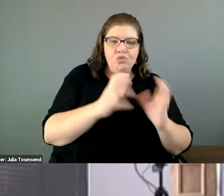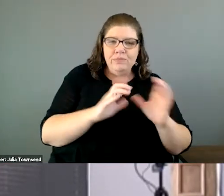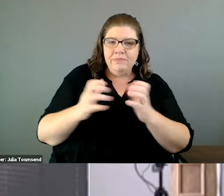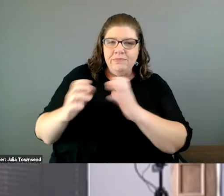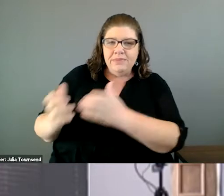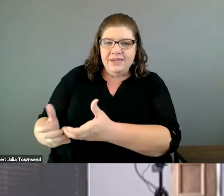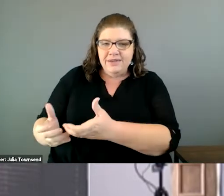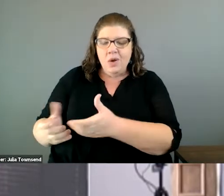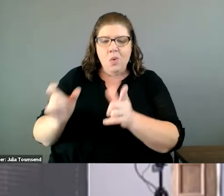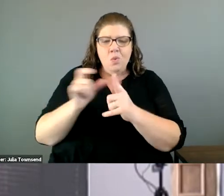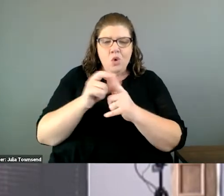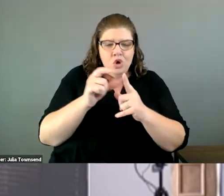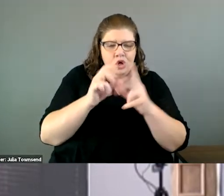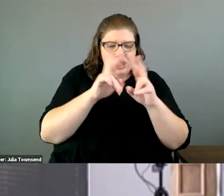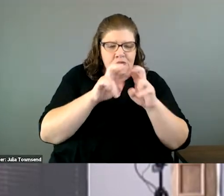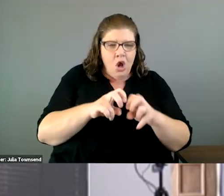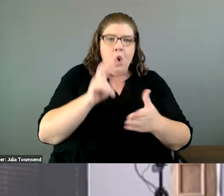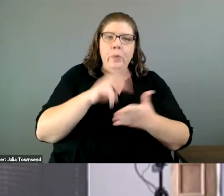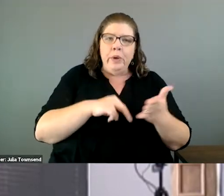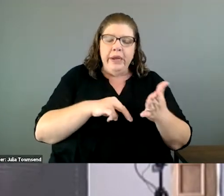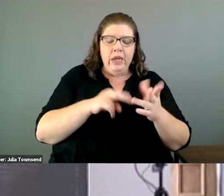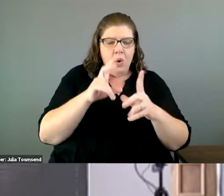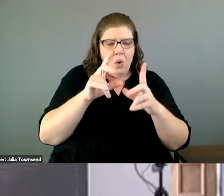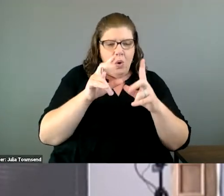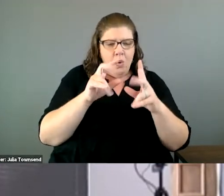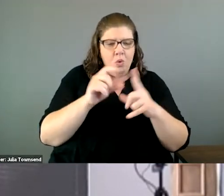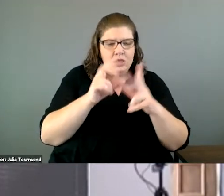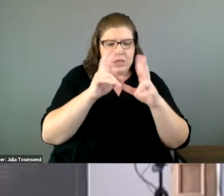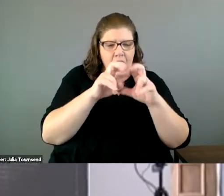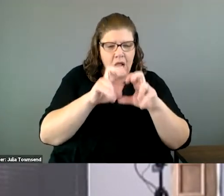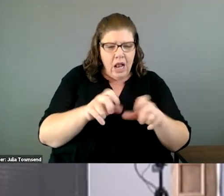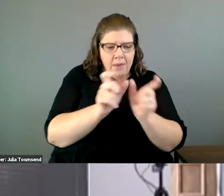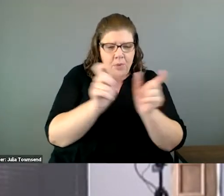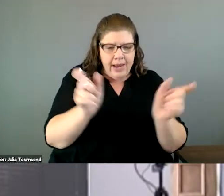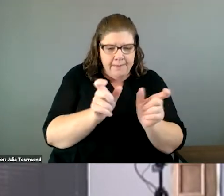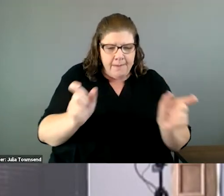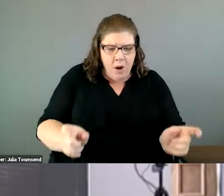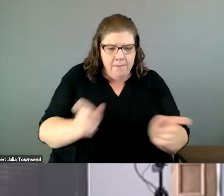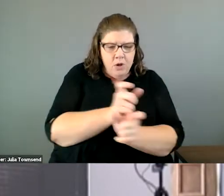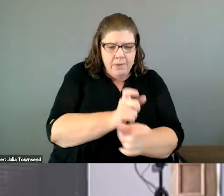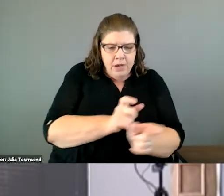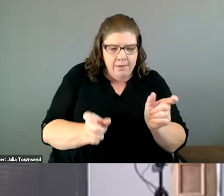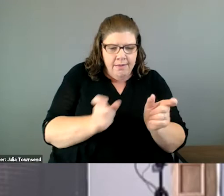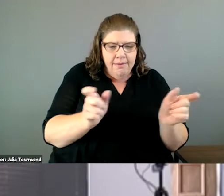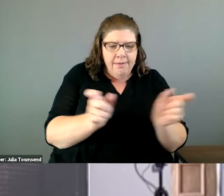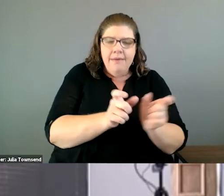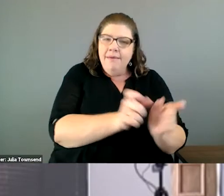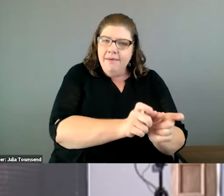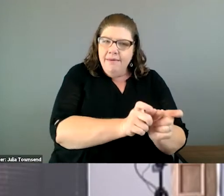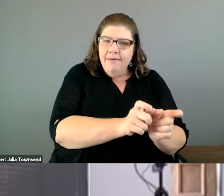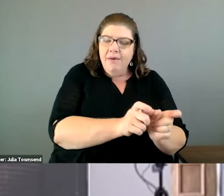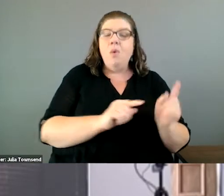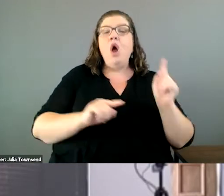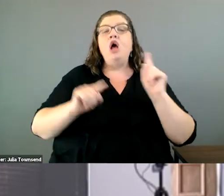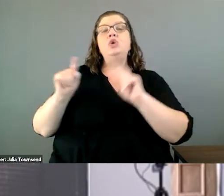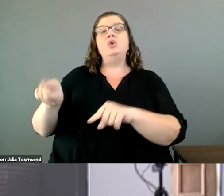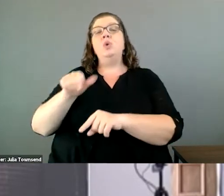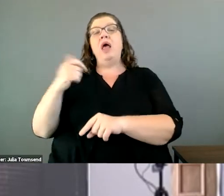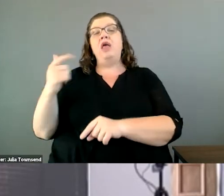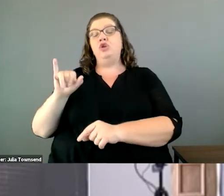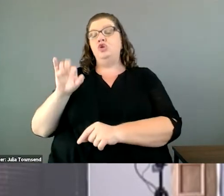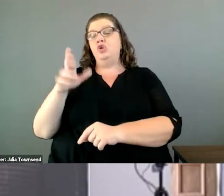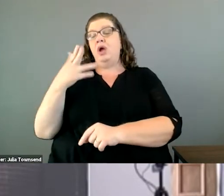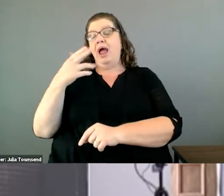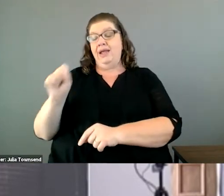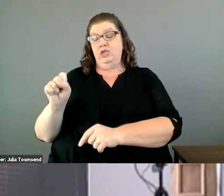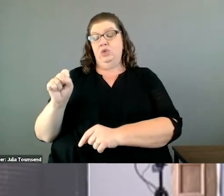apart, putting them together, using their iPads. Board Member Munoz and I also visited Goleta Valley Junior High School and